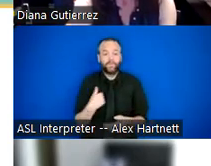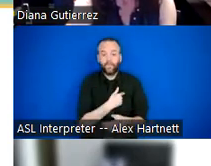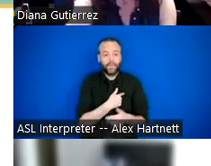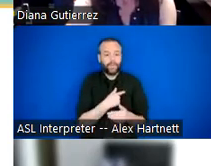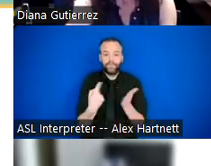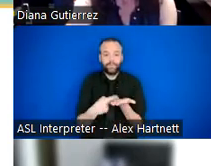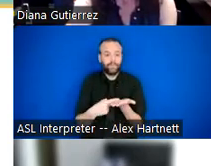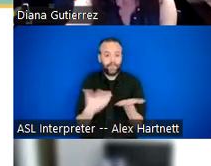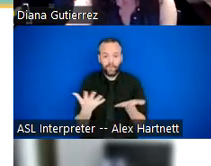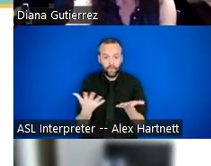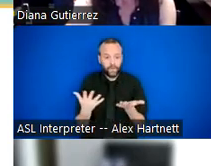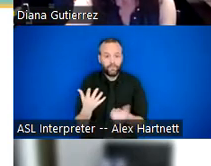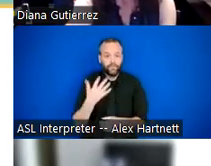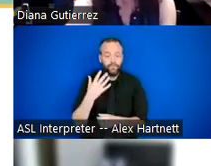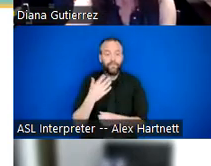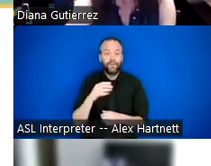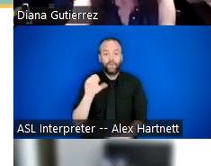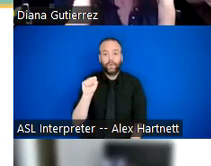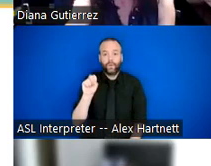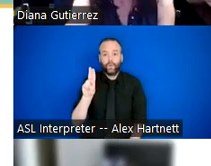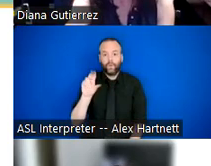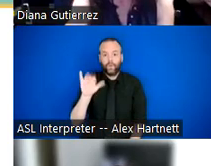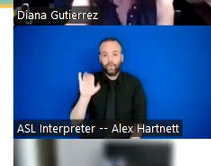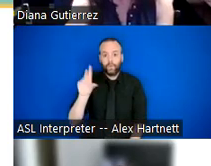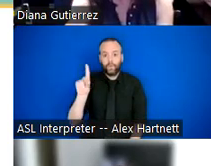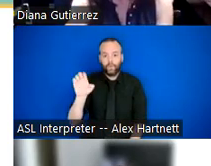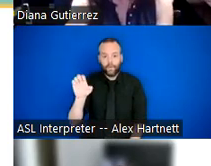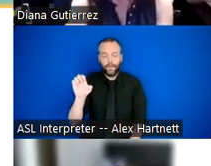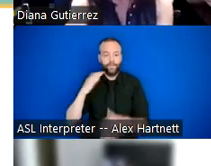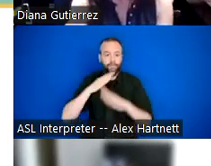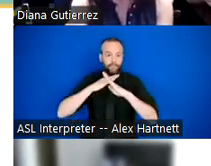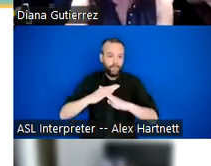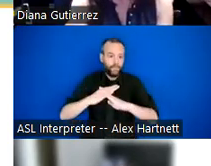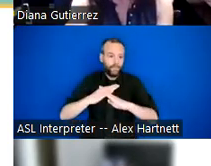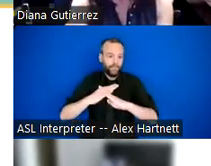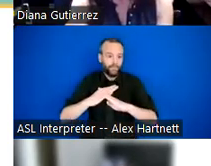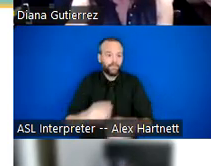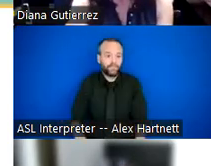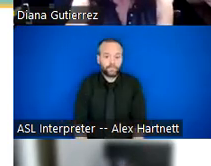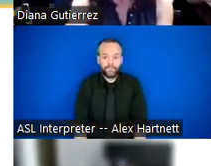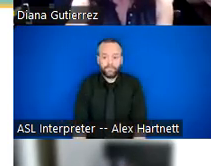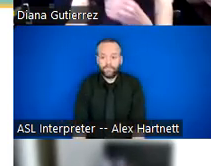Coalition quarterly meeting. We are very, very happy to have everyone here today.